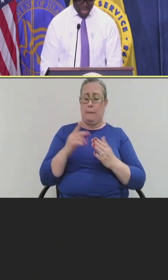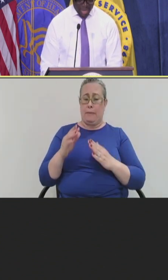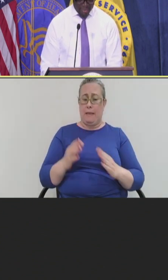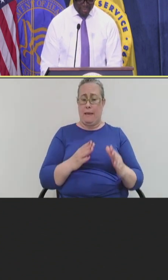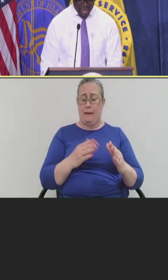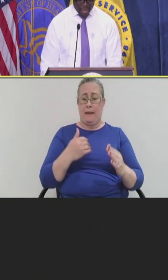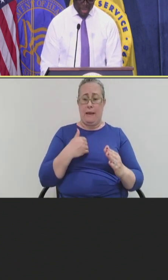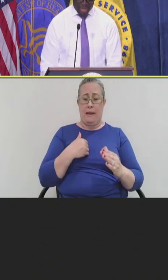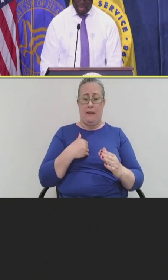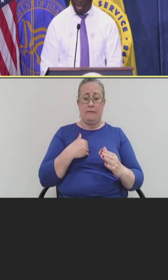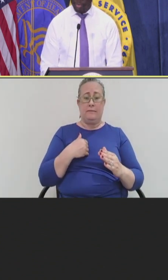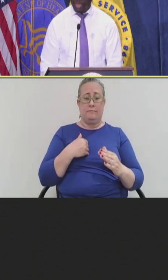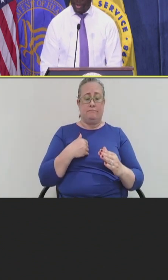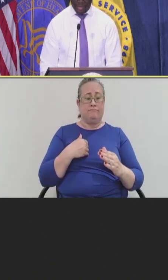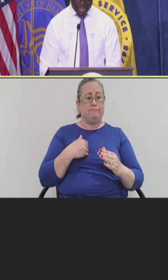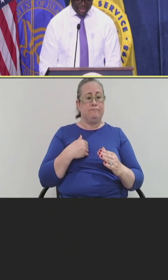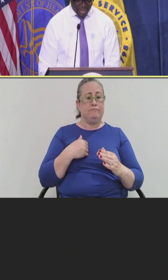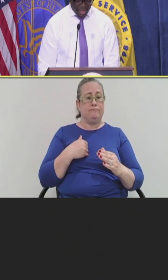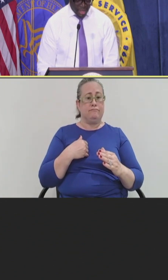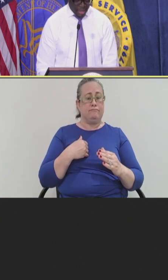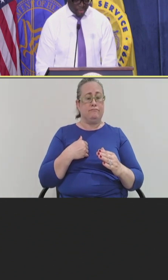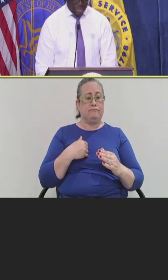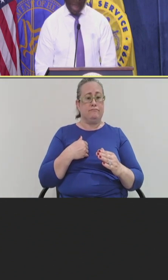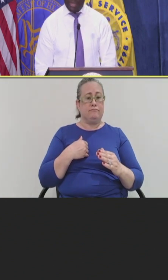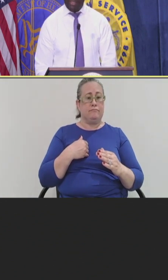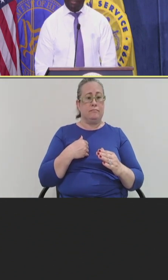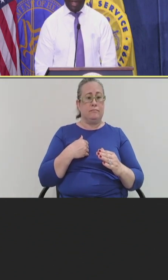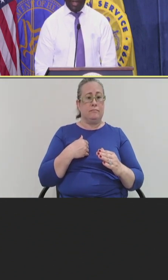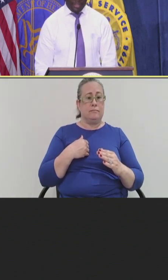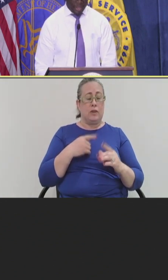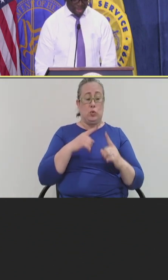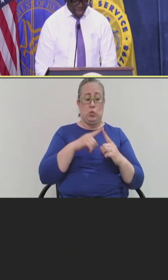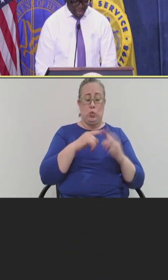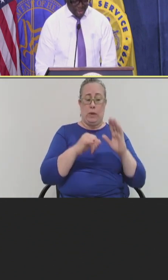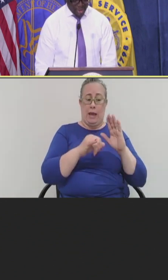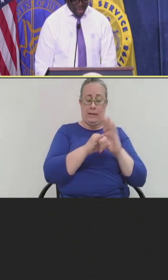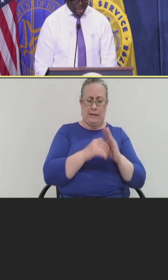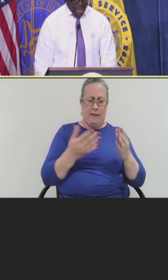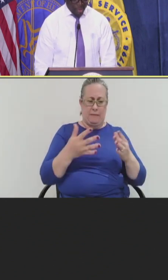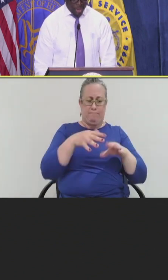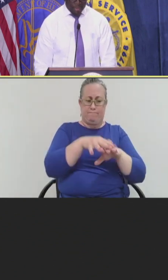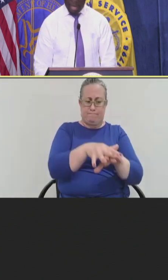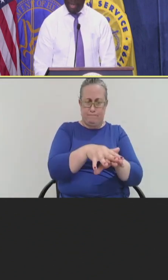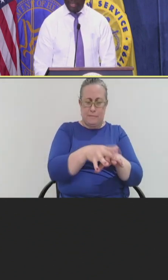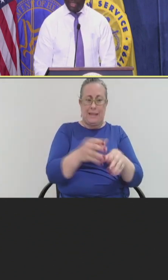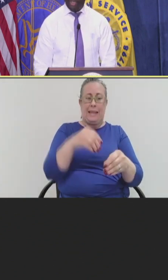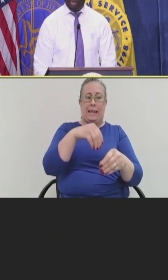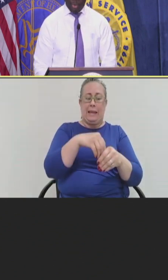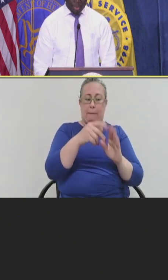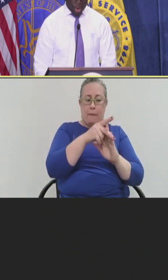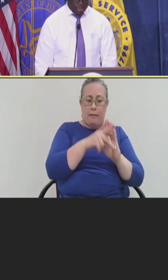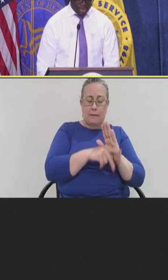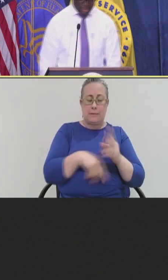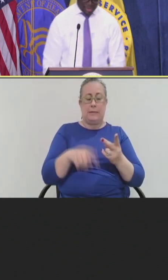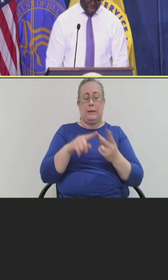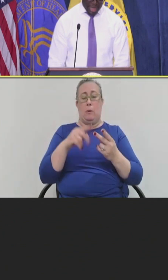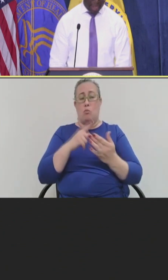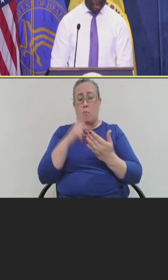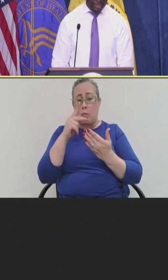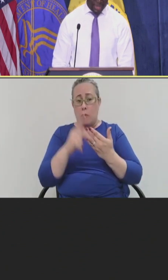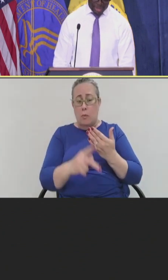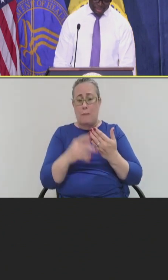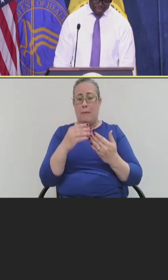we have were developed in concert to identify synergy within policies, programs,